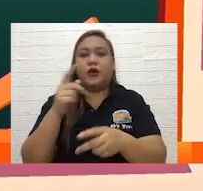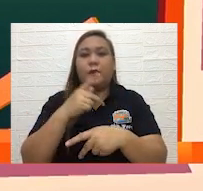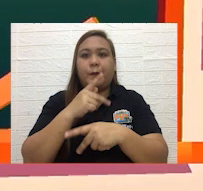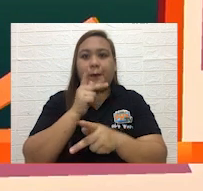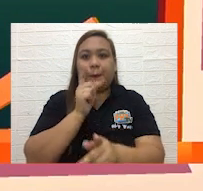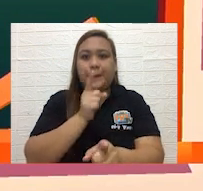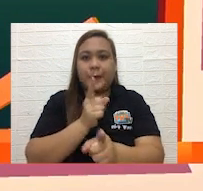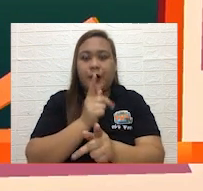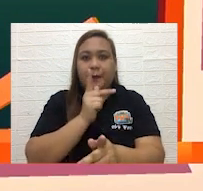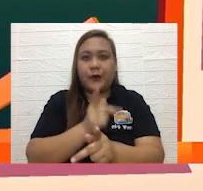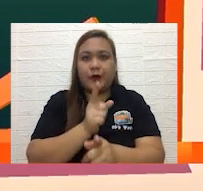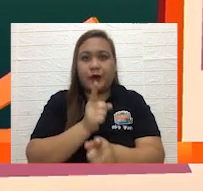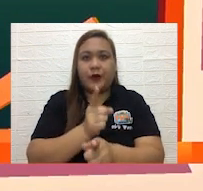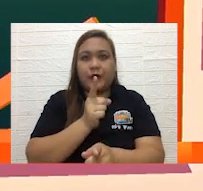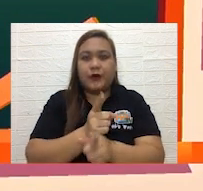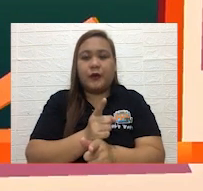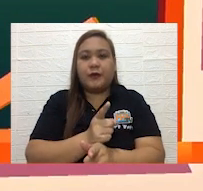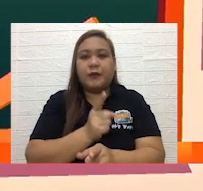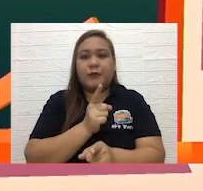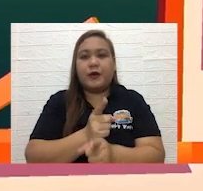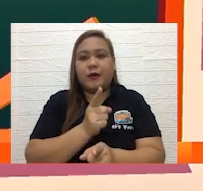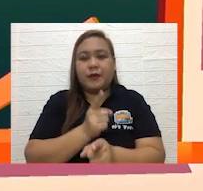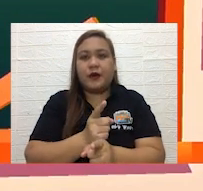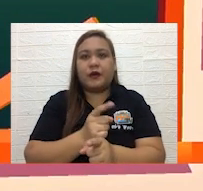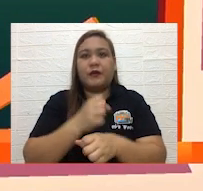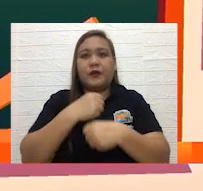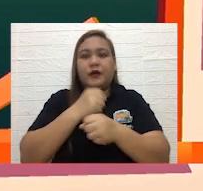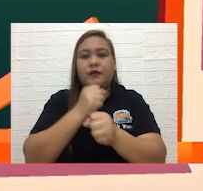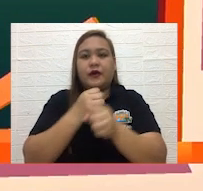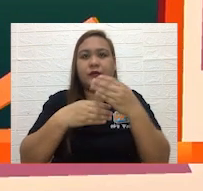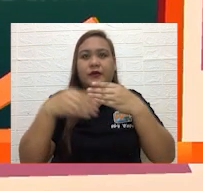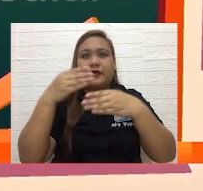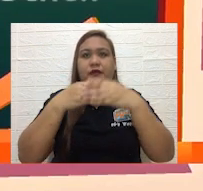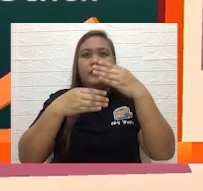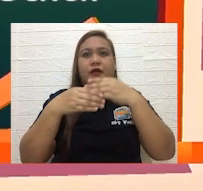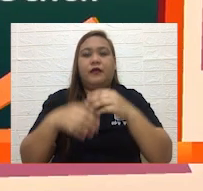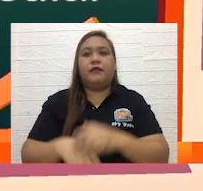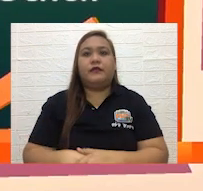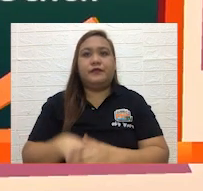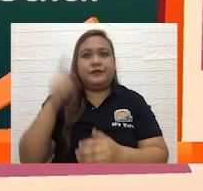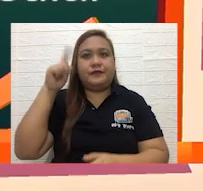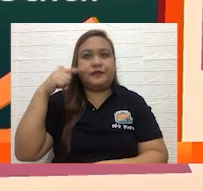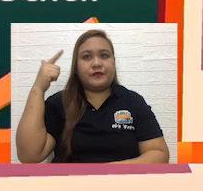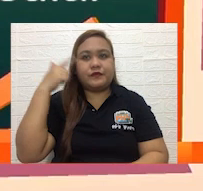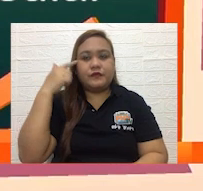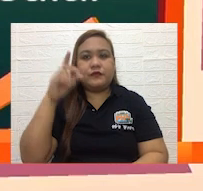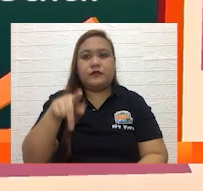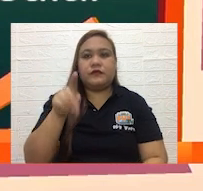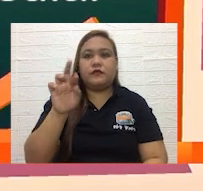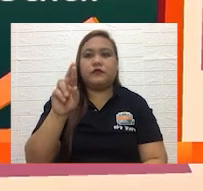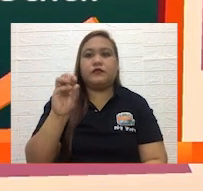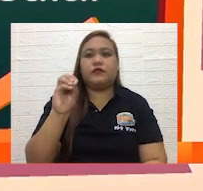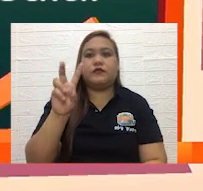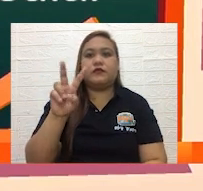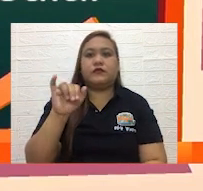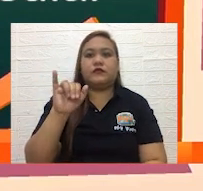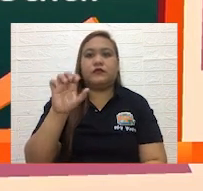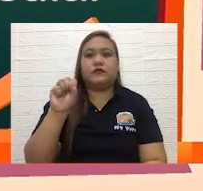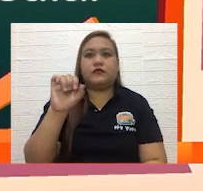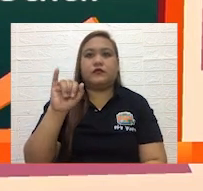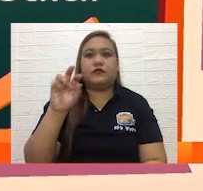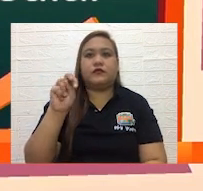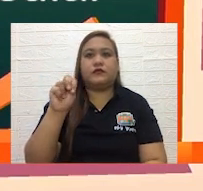Furthermore, an architect or engineer should also abide by the local provisions and ordinances that apply to different parts of the